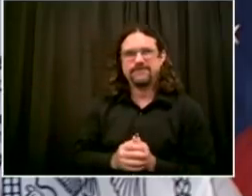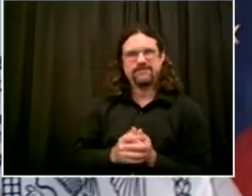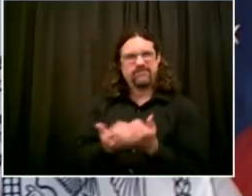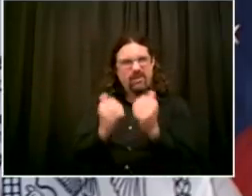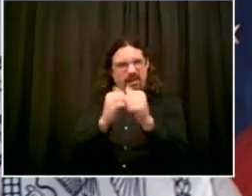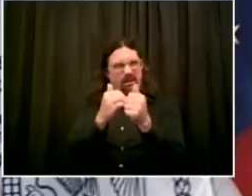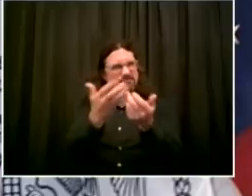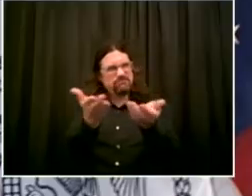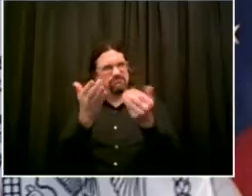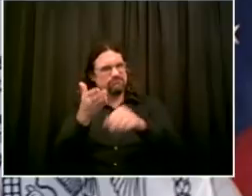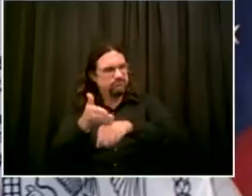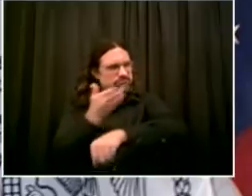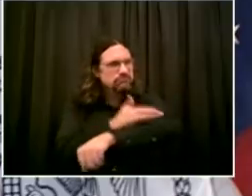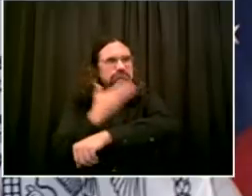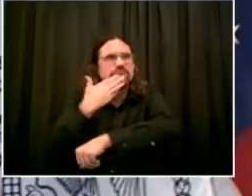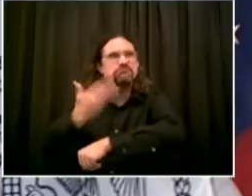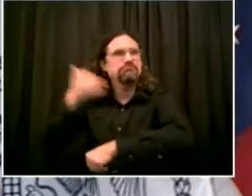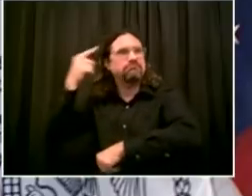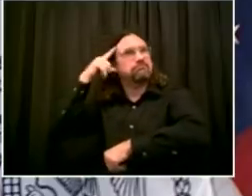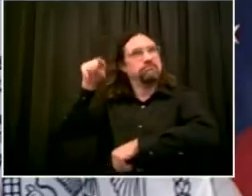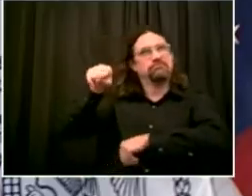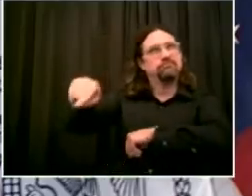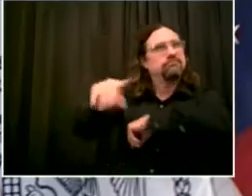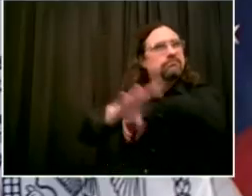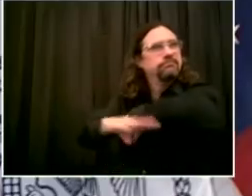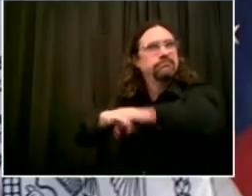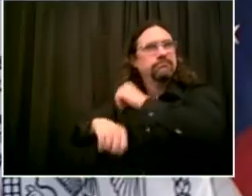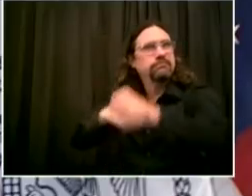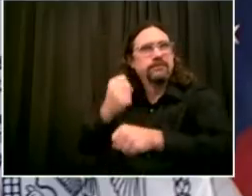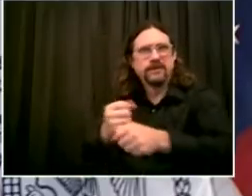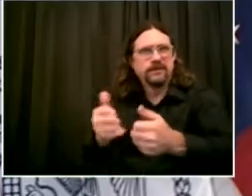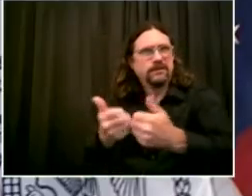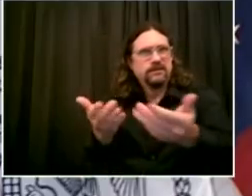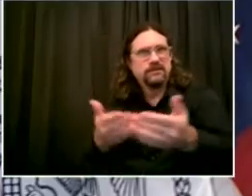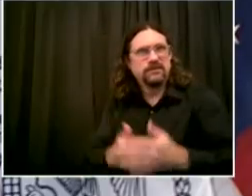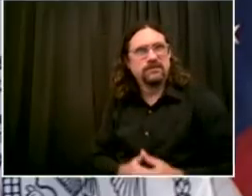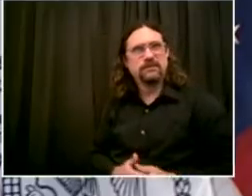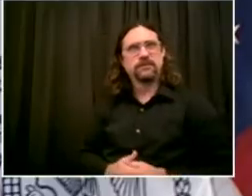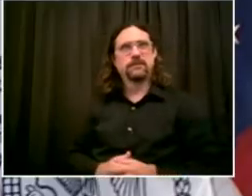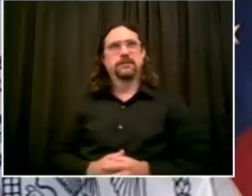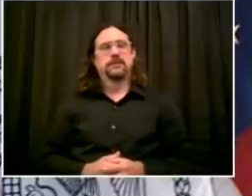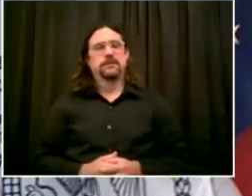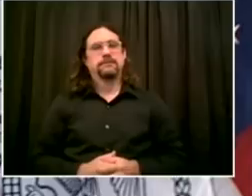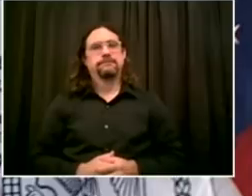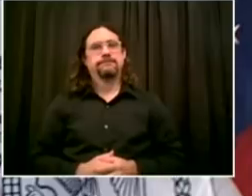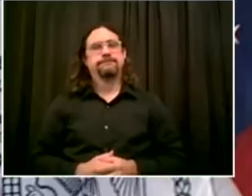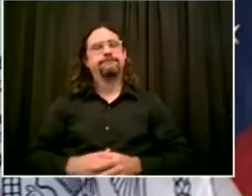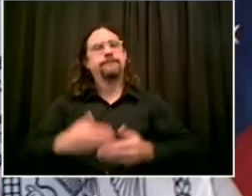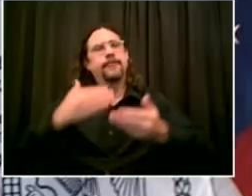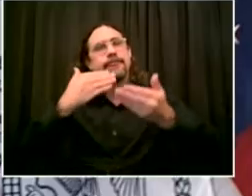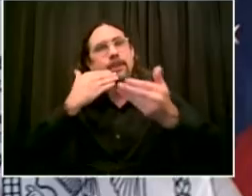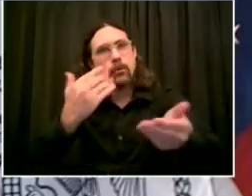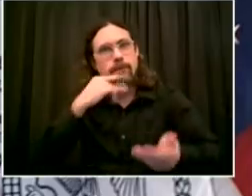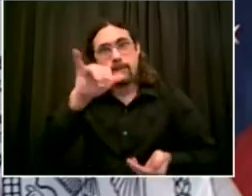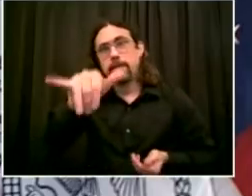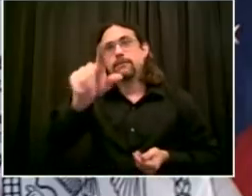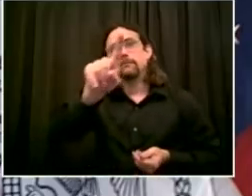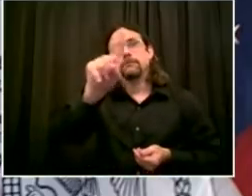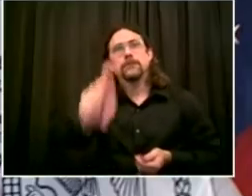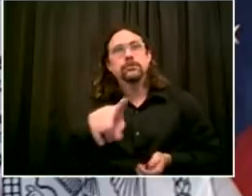more online learning. We are trying to maximize in-person learning for the good of our kids, because we know it makes a world of